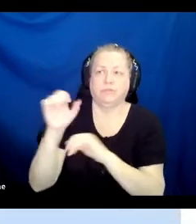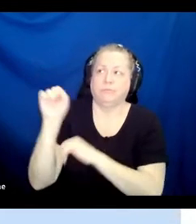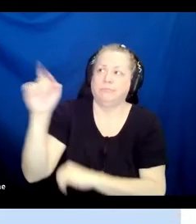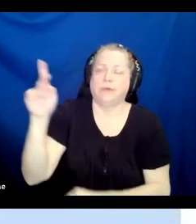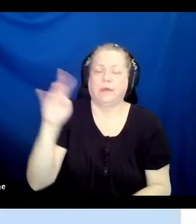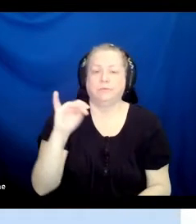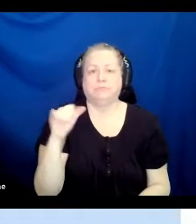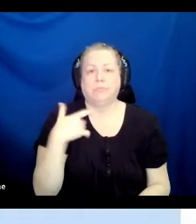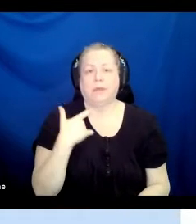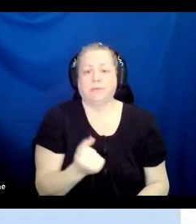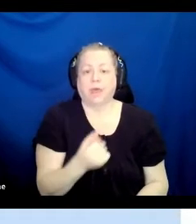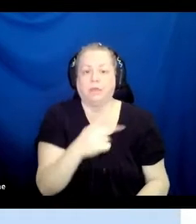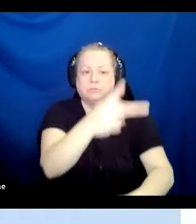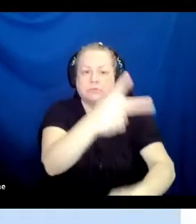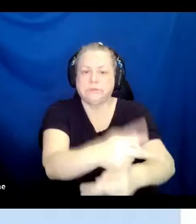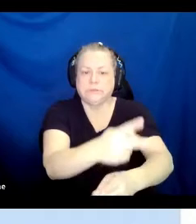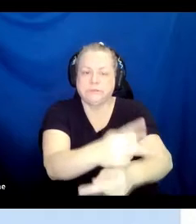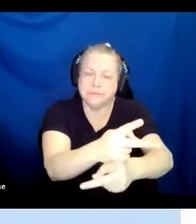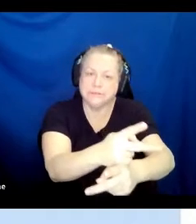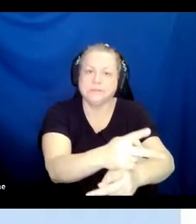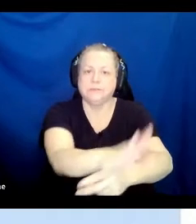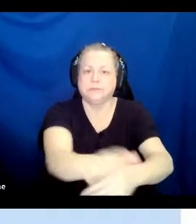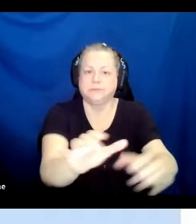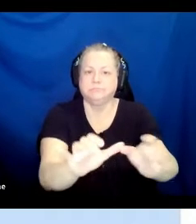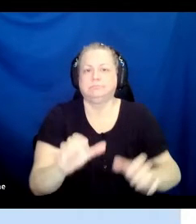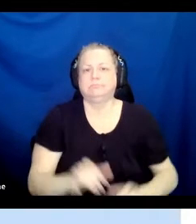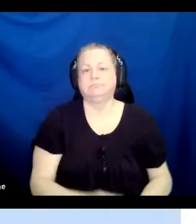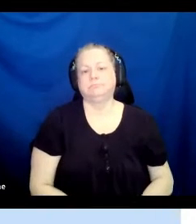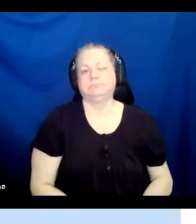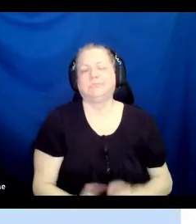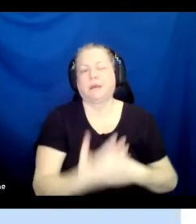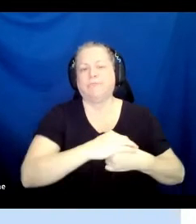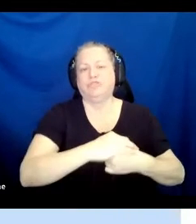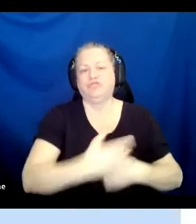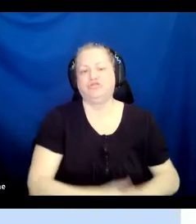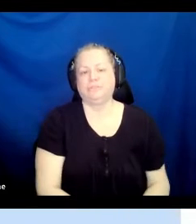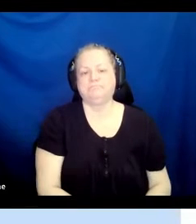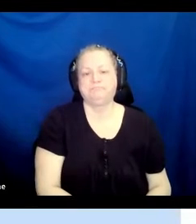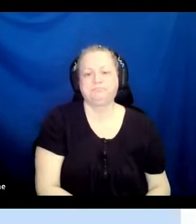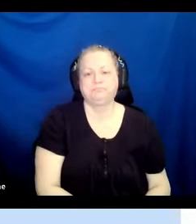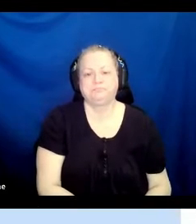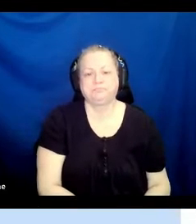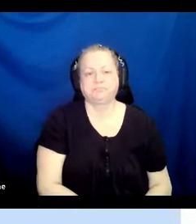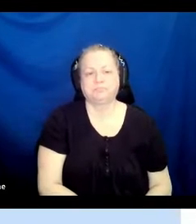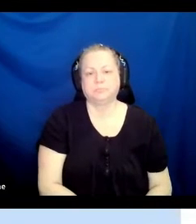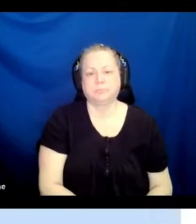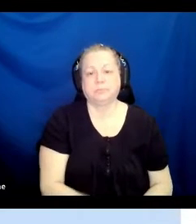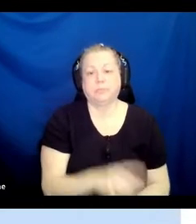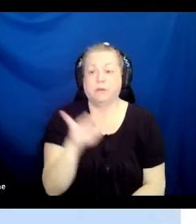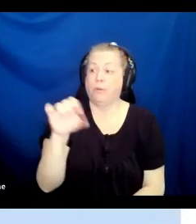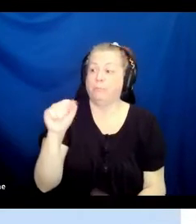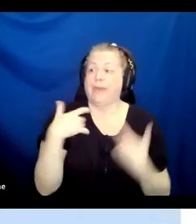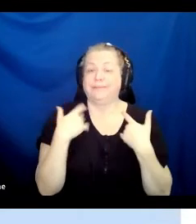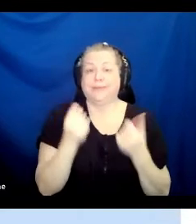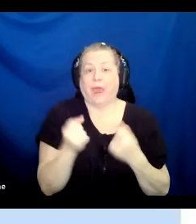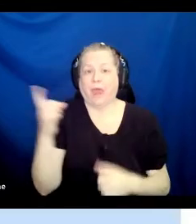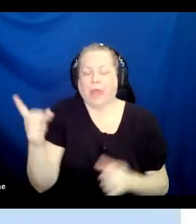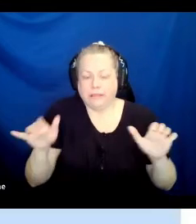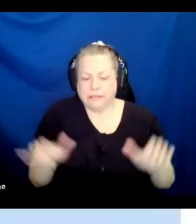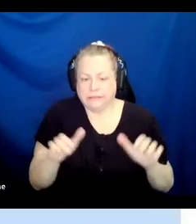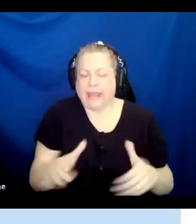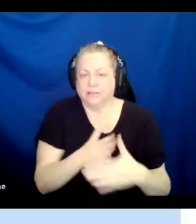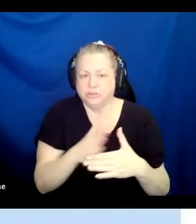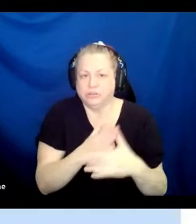MassHealth to maintain their MassHealth coverage. So MassHealth is actively sharing